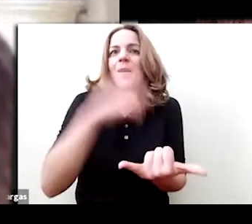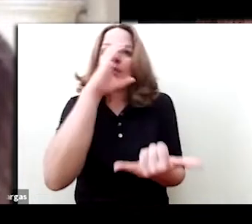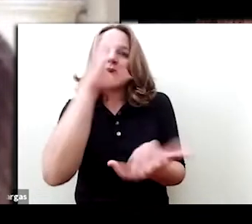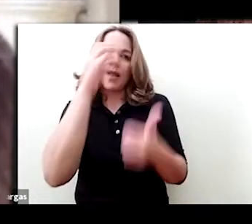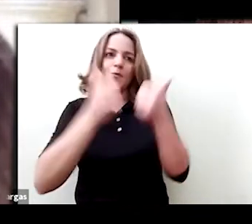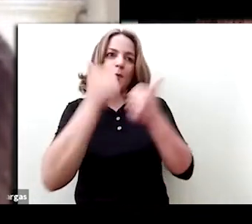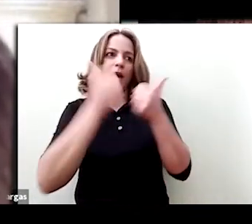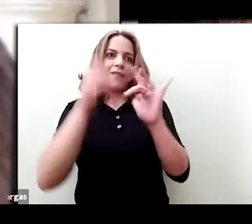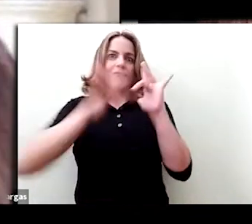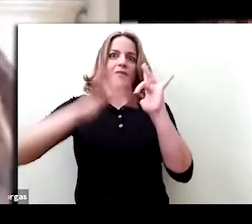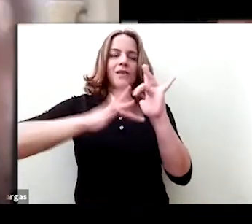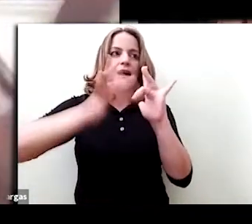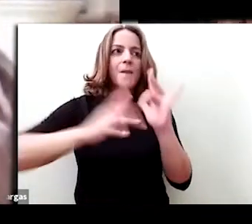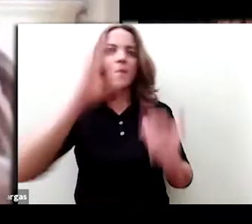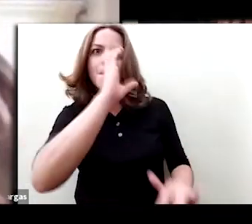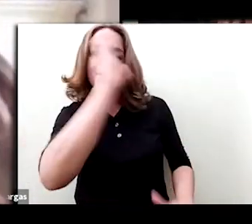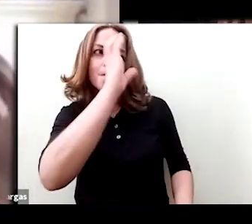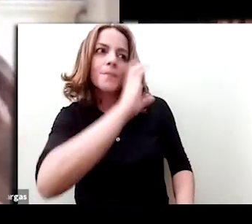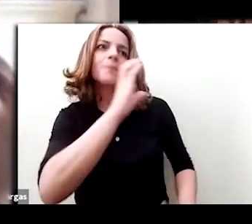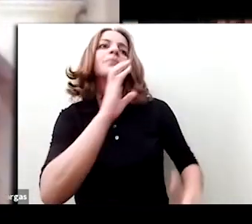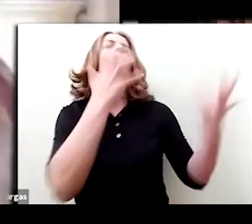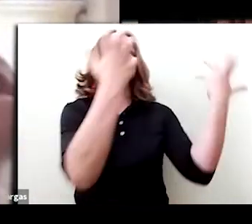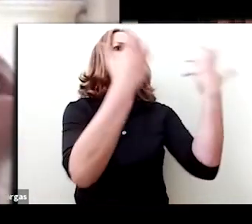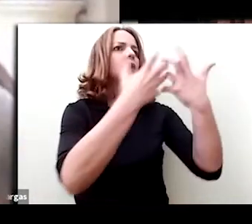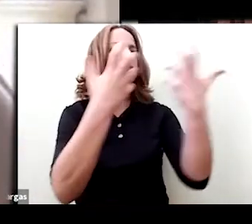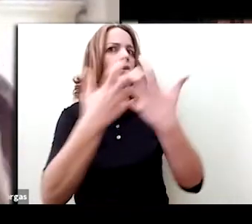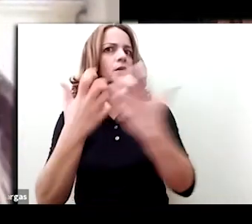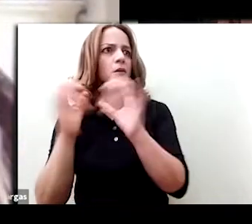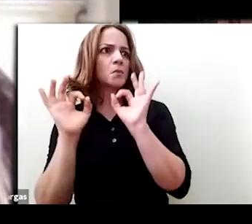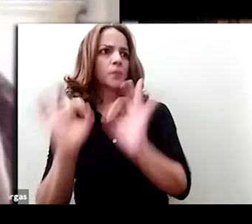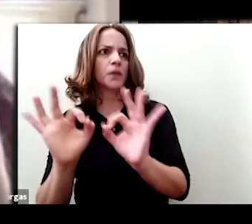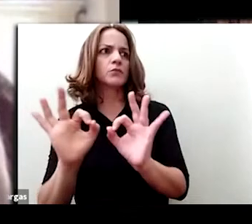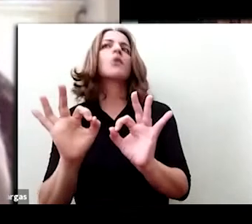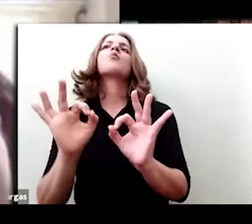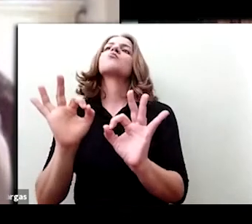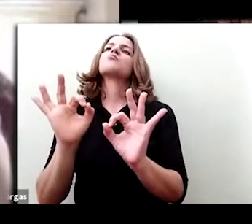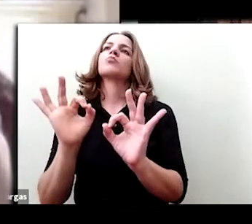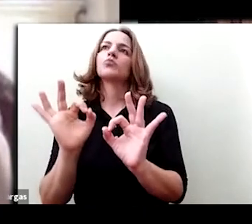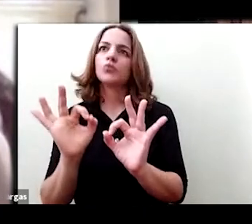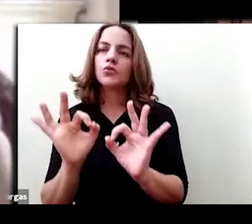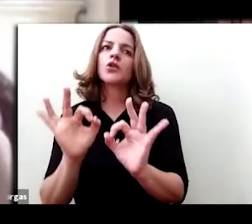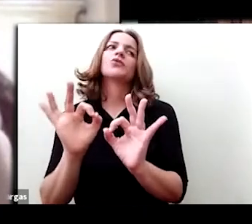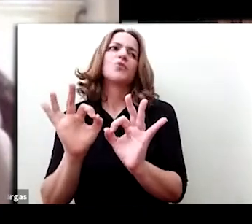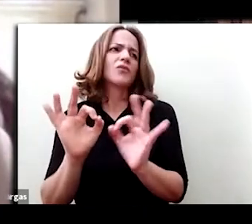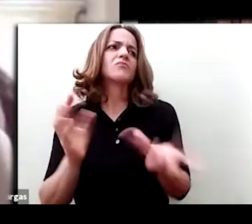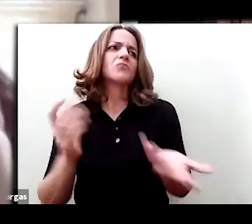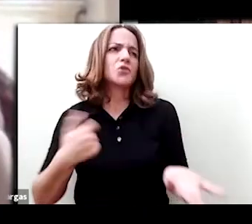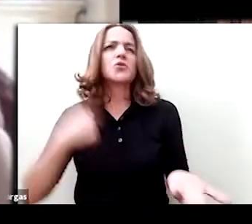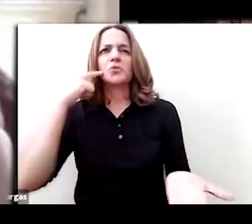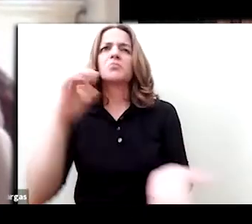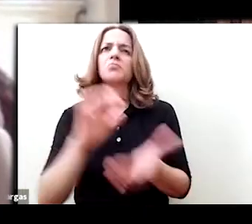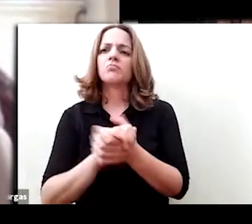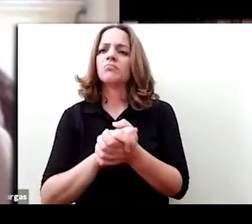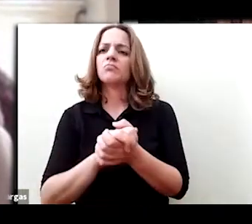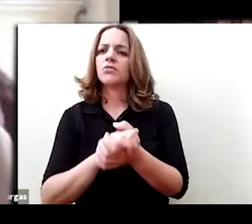So with the ones that I found at Centro as basically the backbone, I went to WNET and